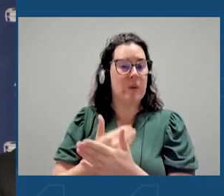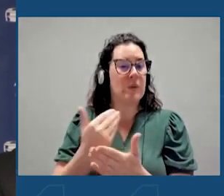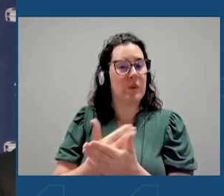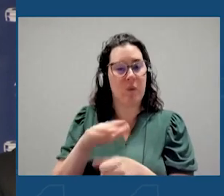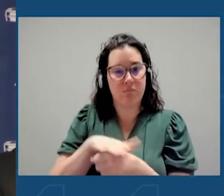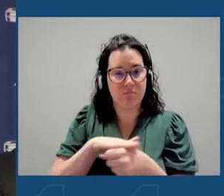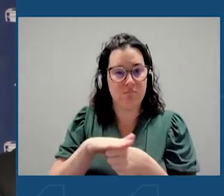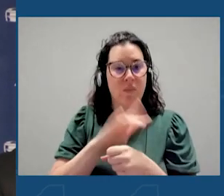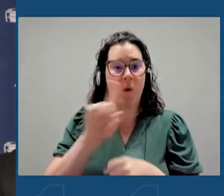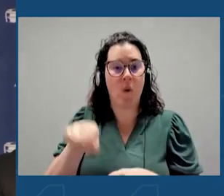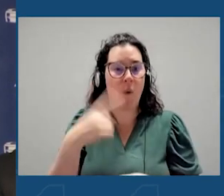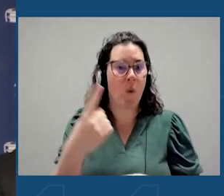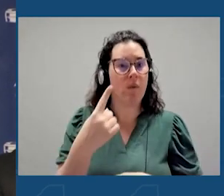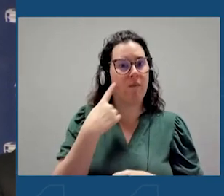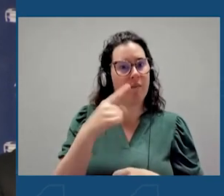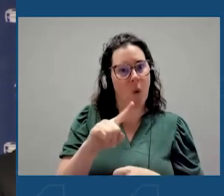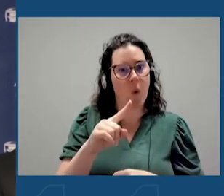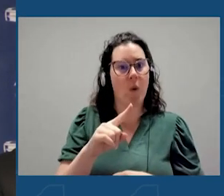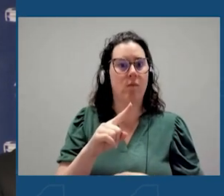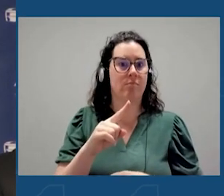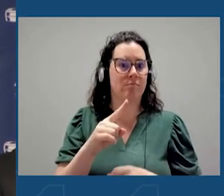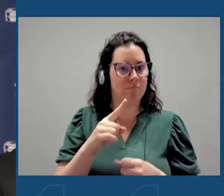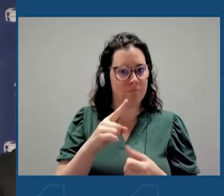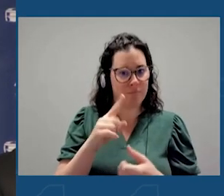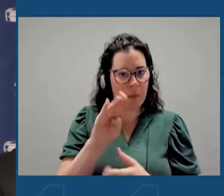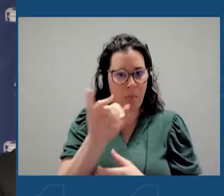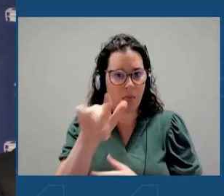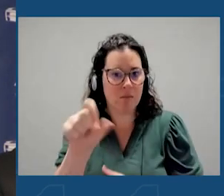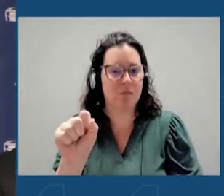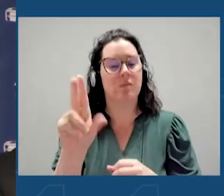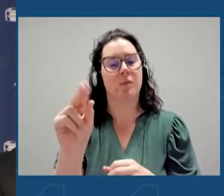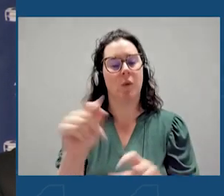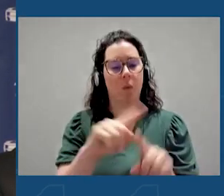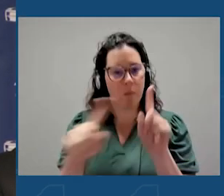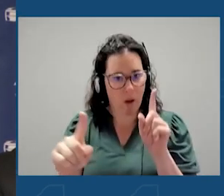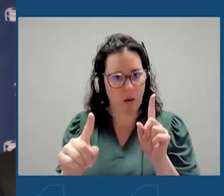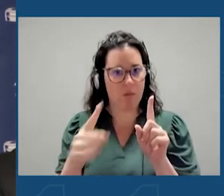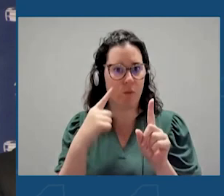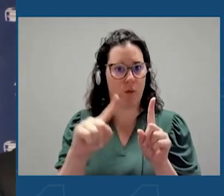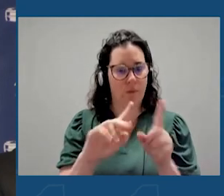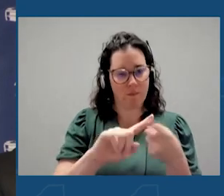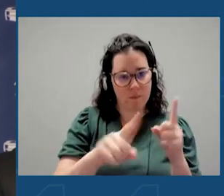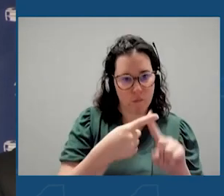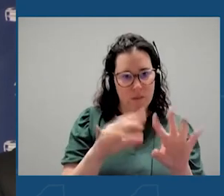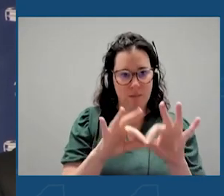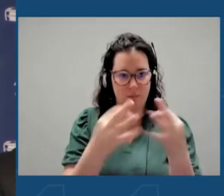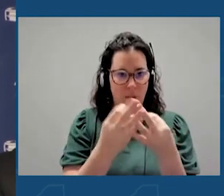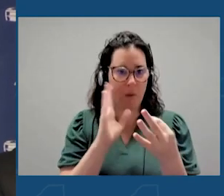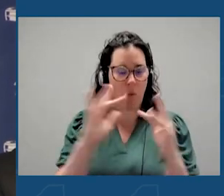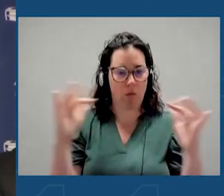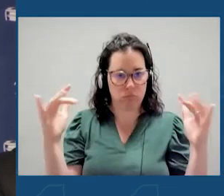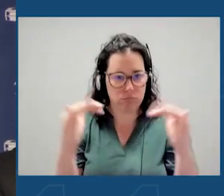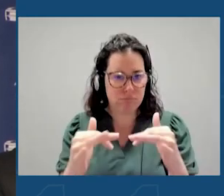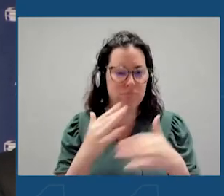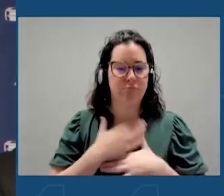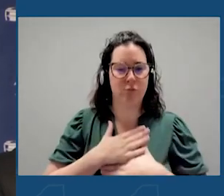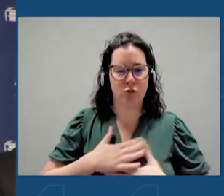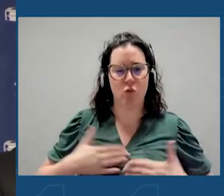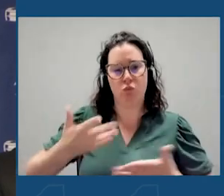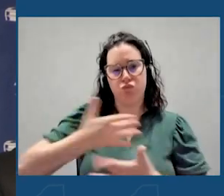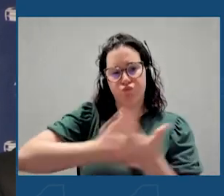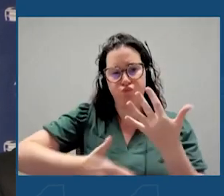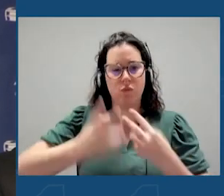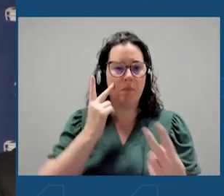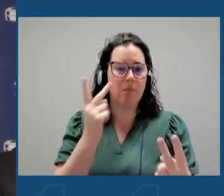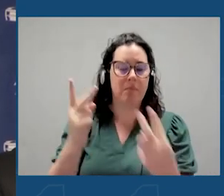of our beloved Buffalo Bills, but it's going to be a place where our friends and families will come together and enjoy memories that last a